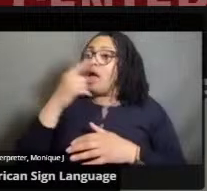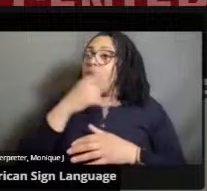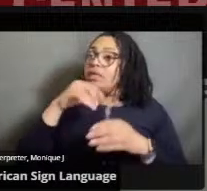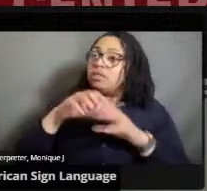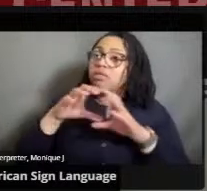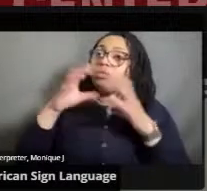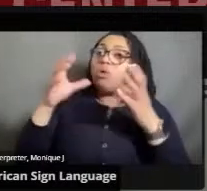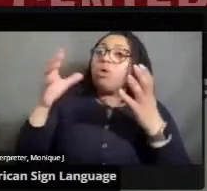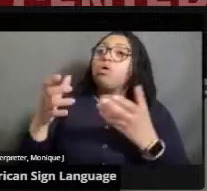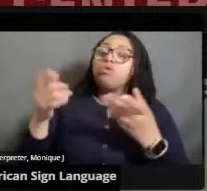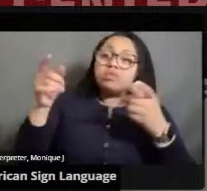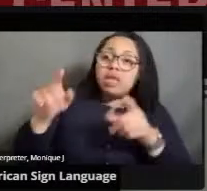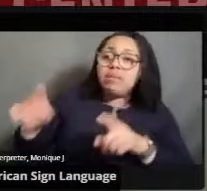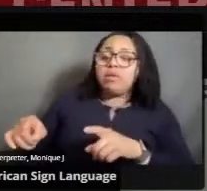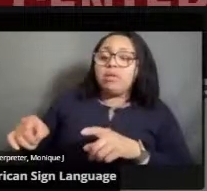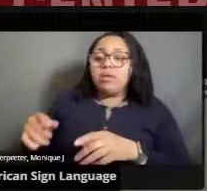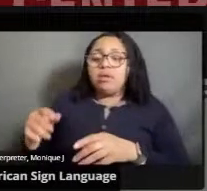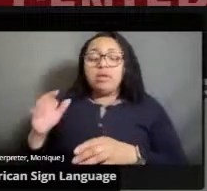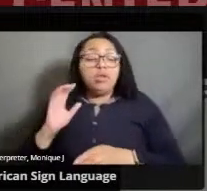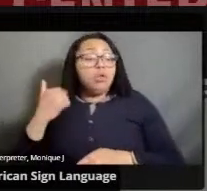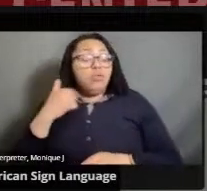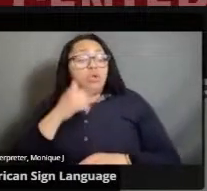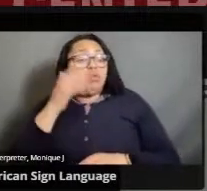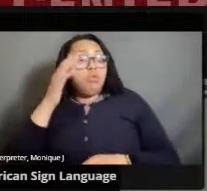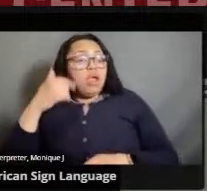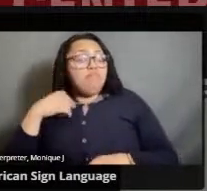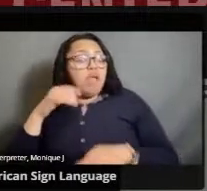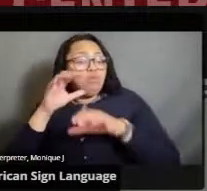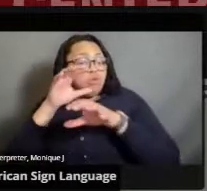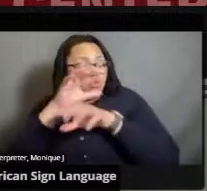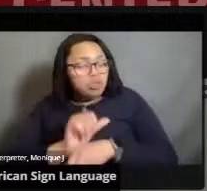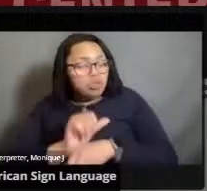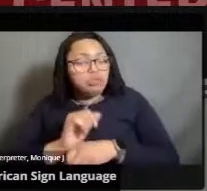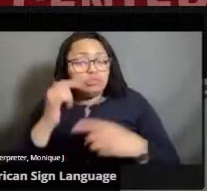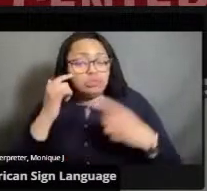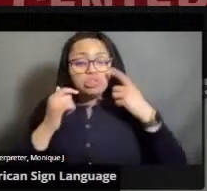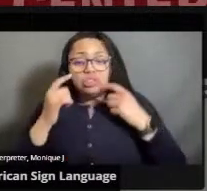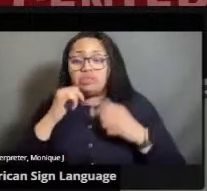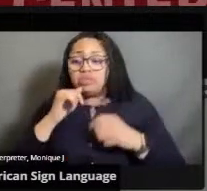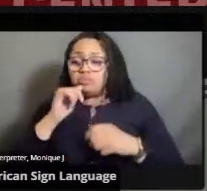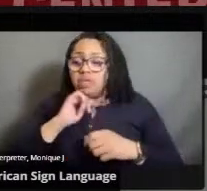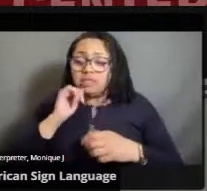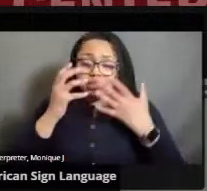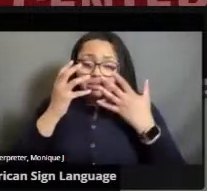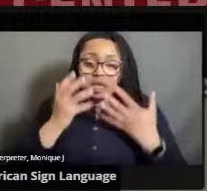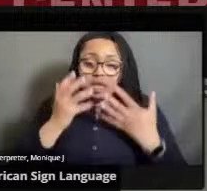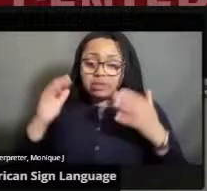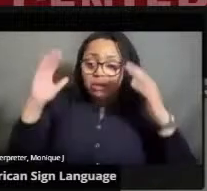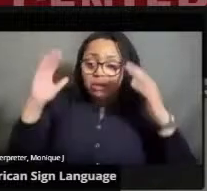rituals: tears, patience, sadness, remembrance, hope, and despair.